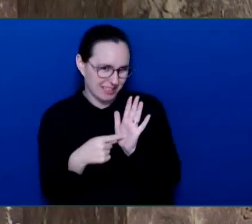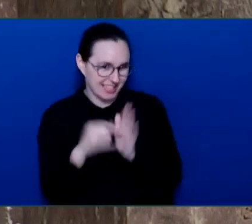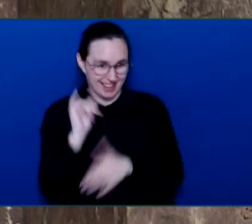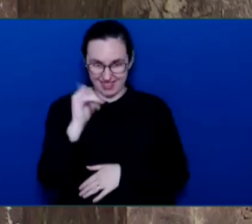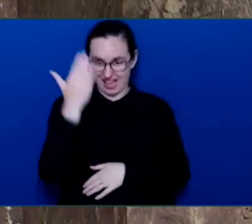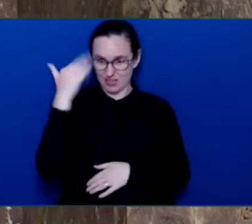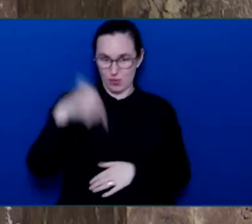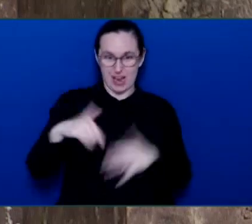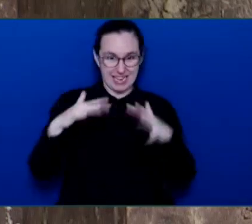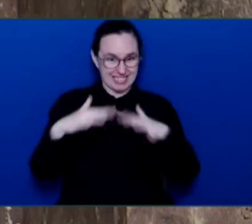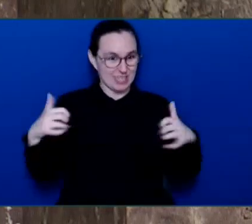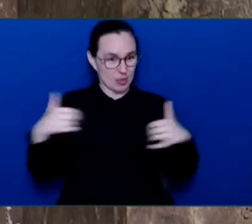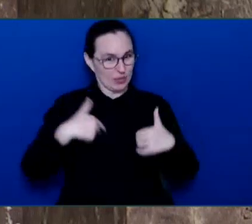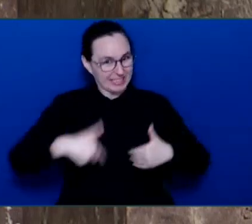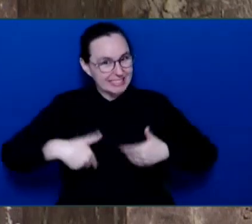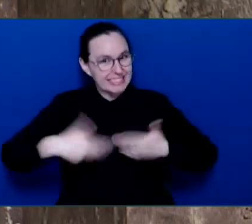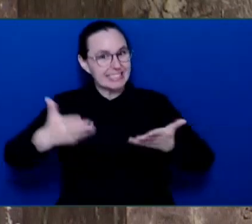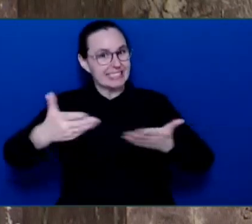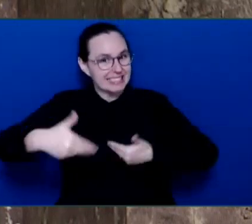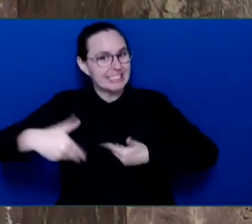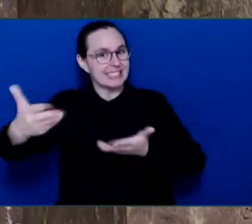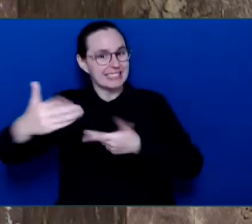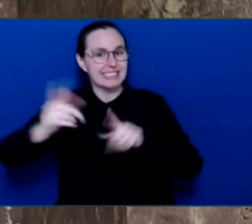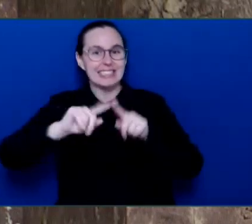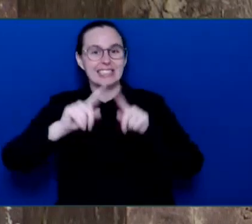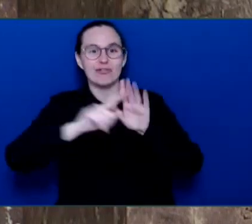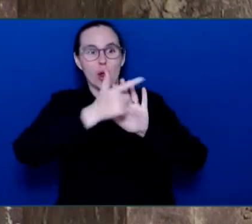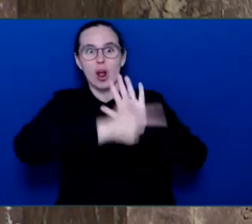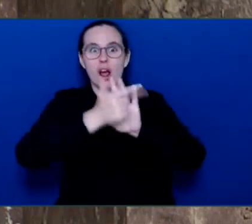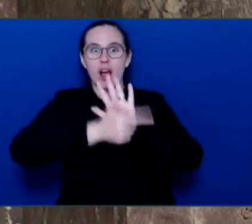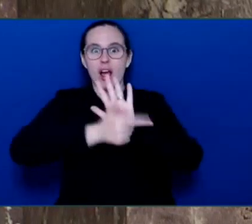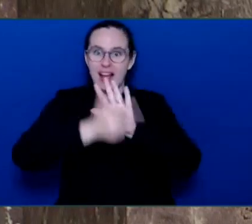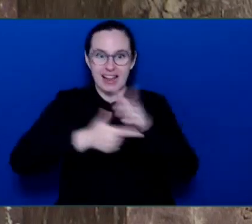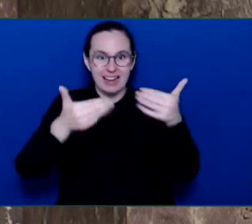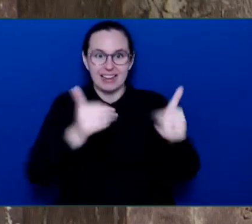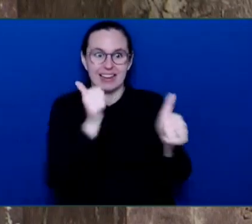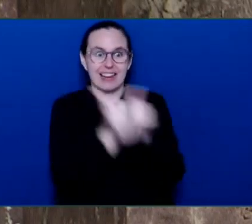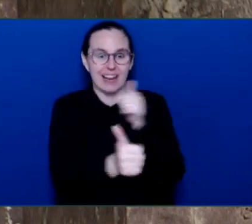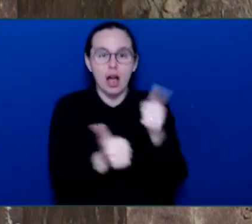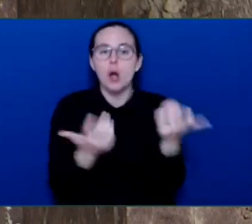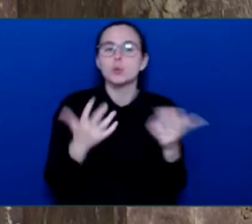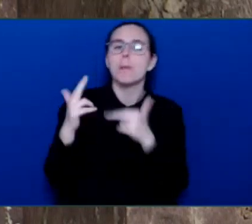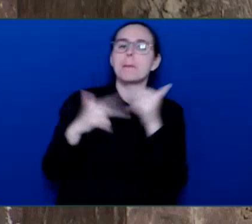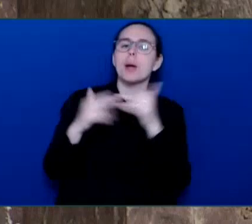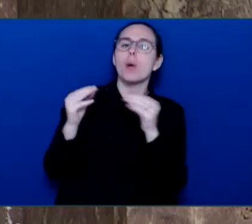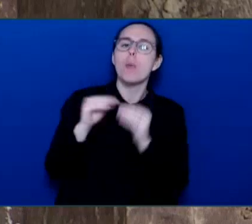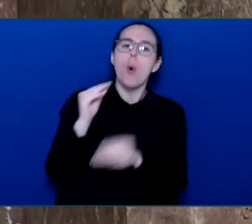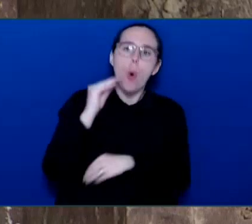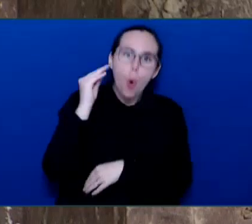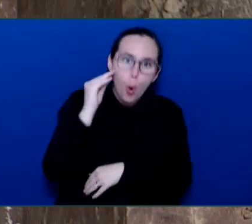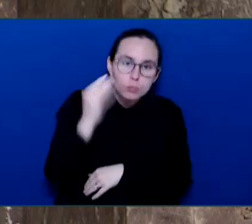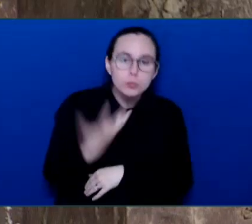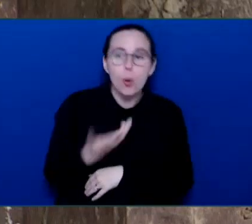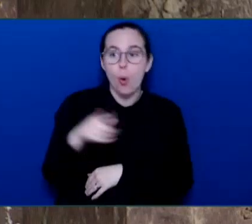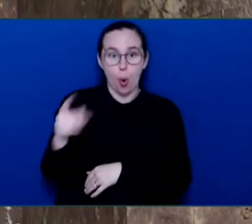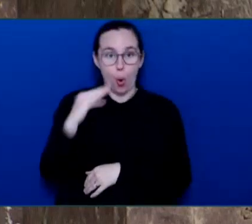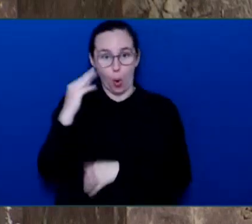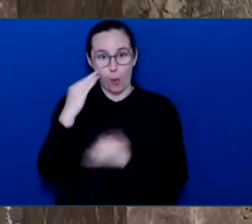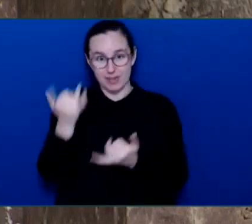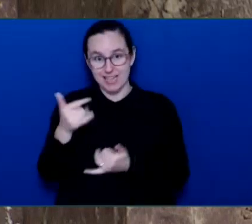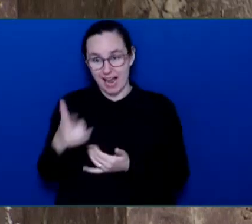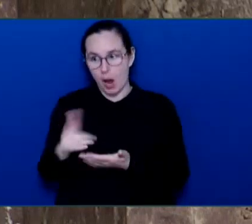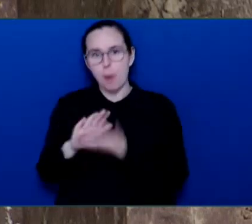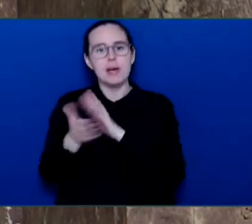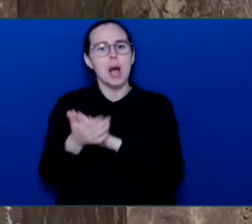enable more housing to be built, legalizing housing in the province, Honourable Speaker. So although I appreciate the member's question